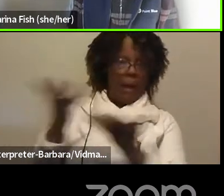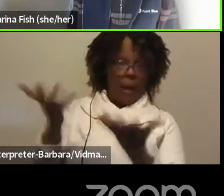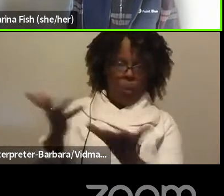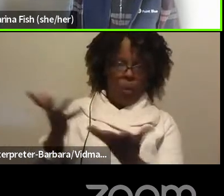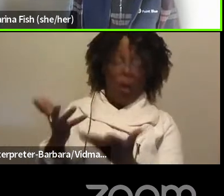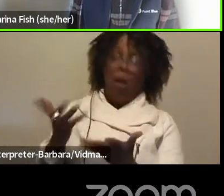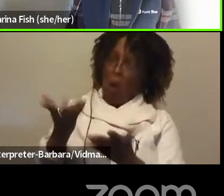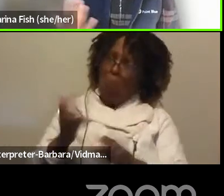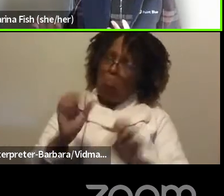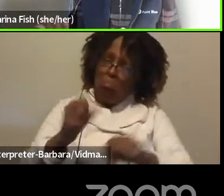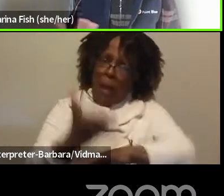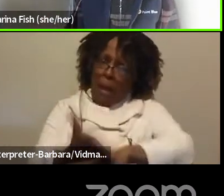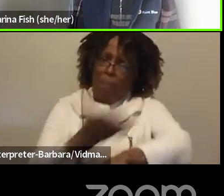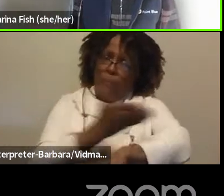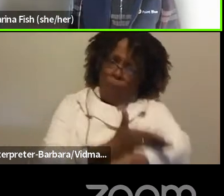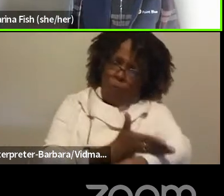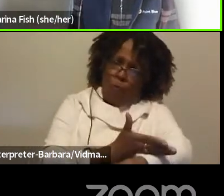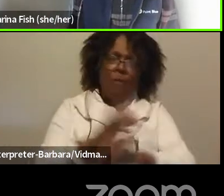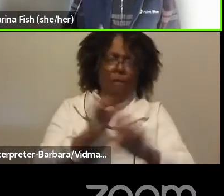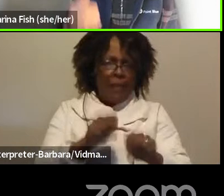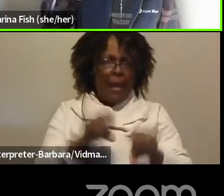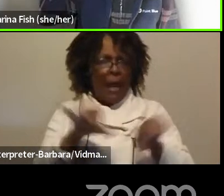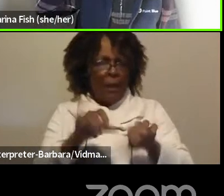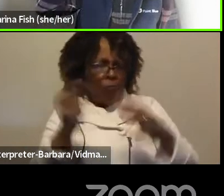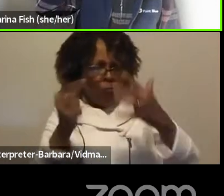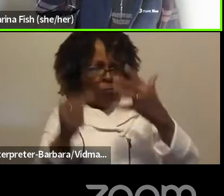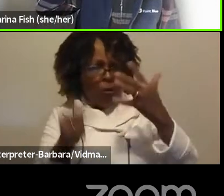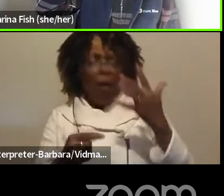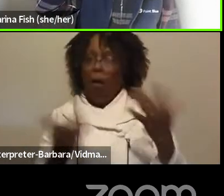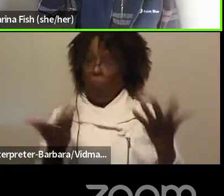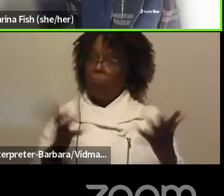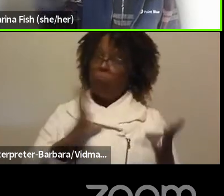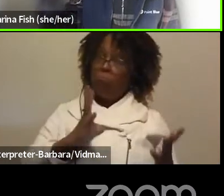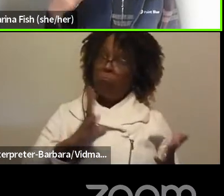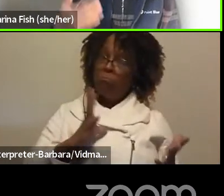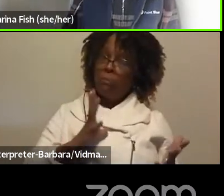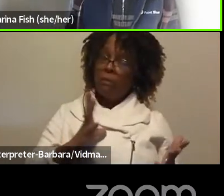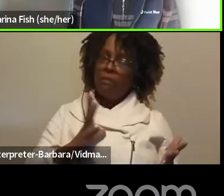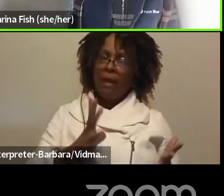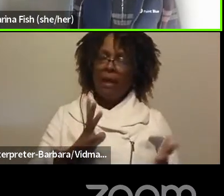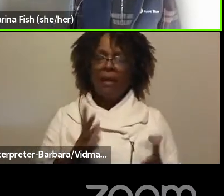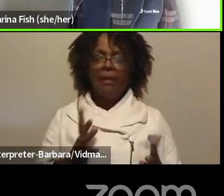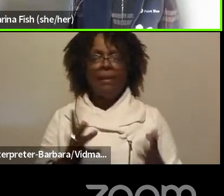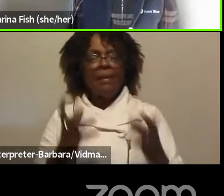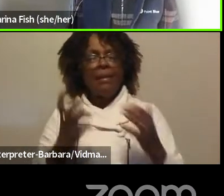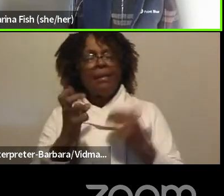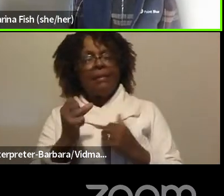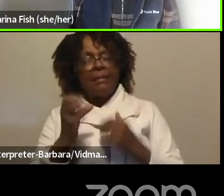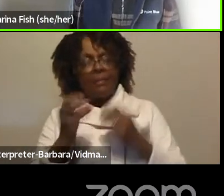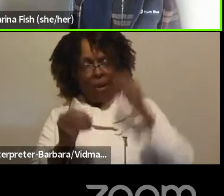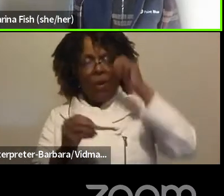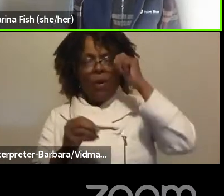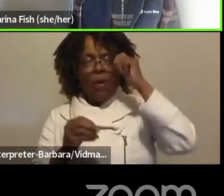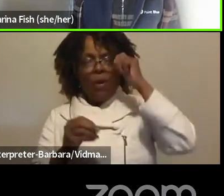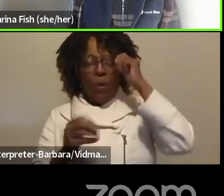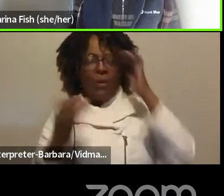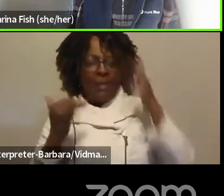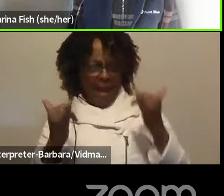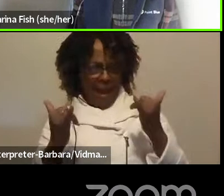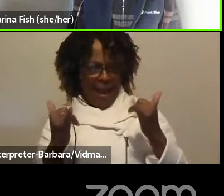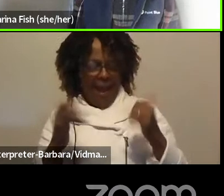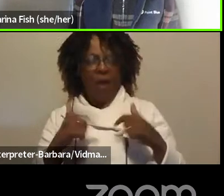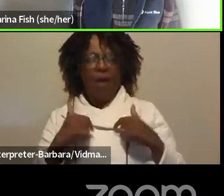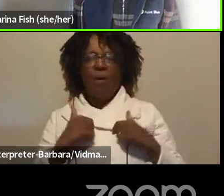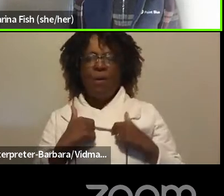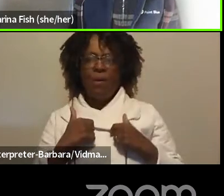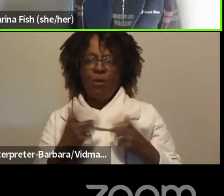something. So now my imposter syndrome is more around like not having a first author paper out. So I'm diligently trying to like